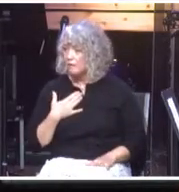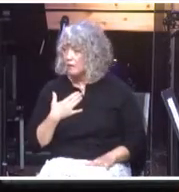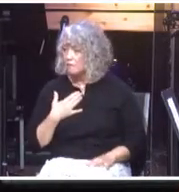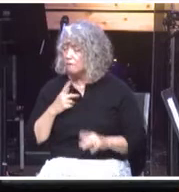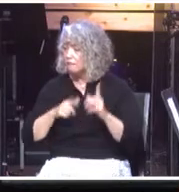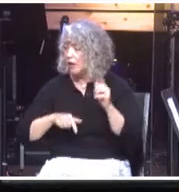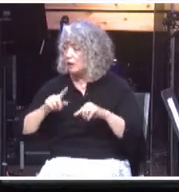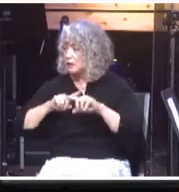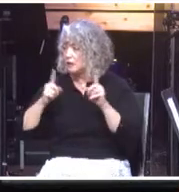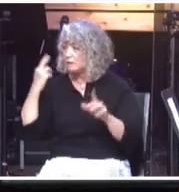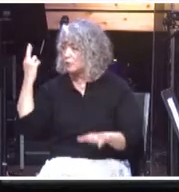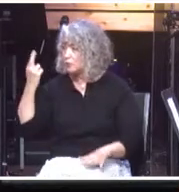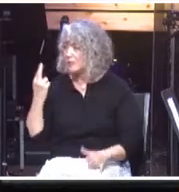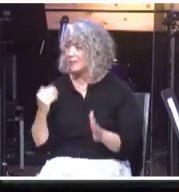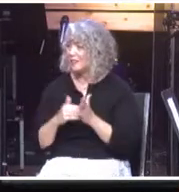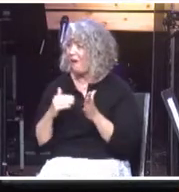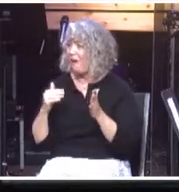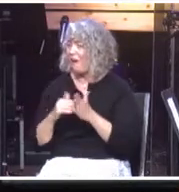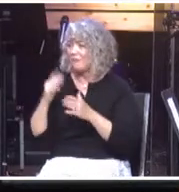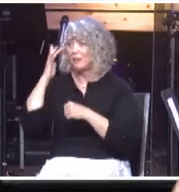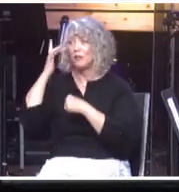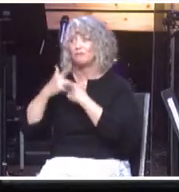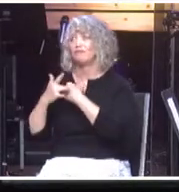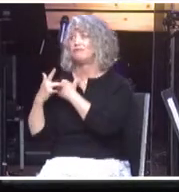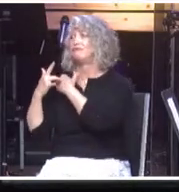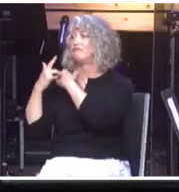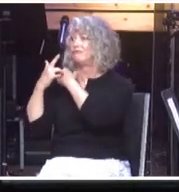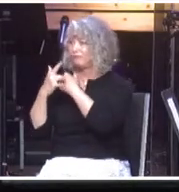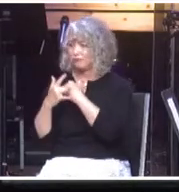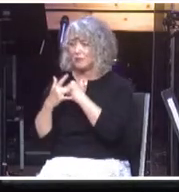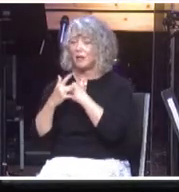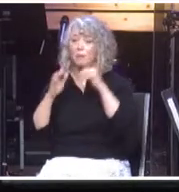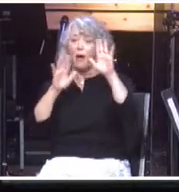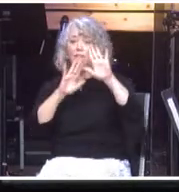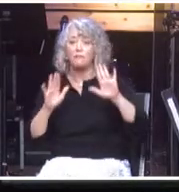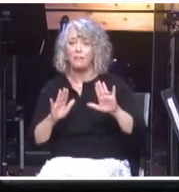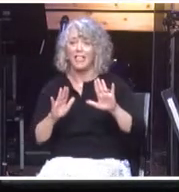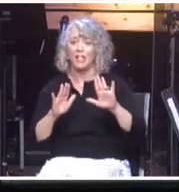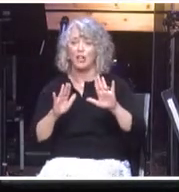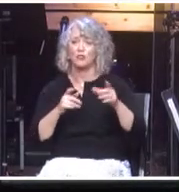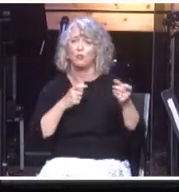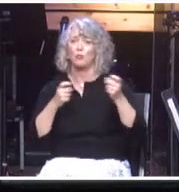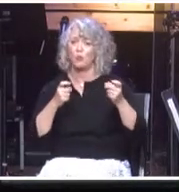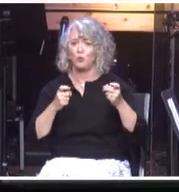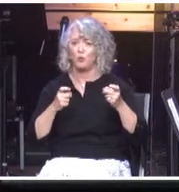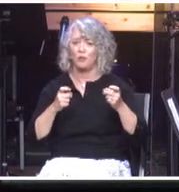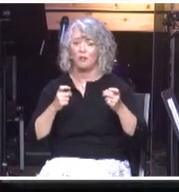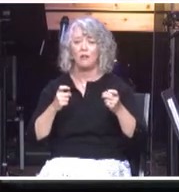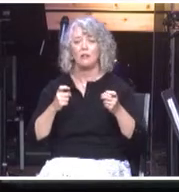reasons, and often they are consumed by their fears of tomorrow.